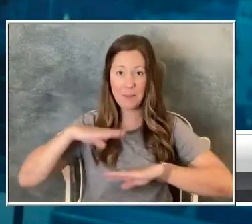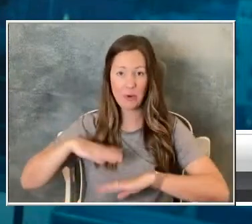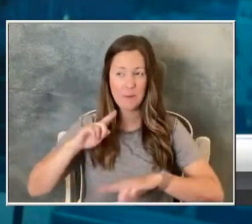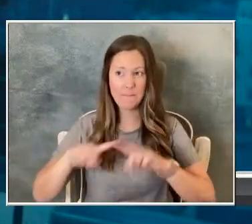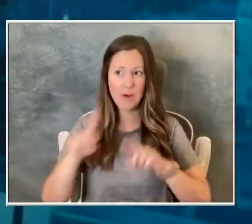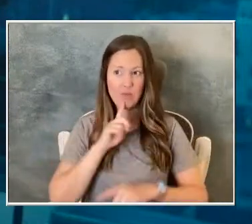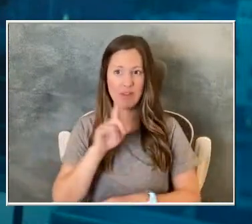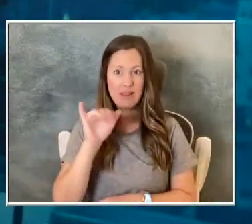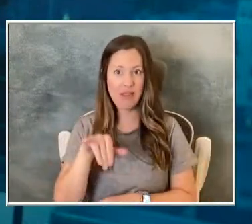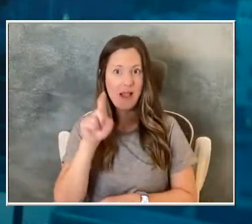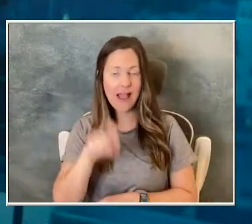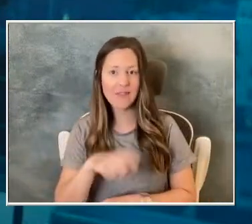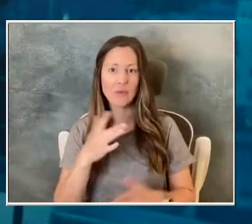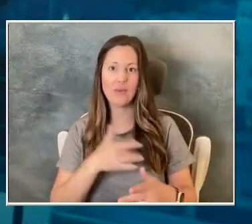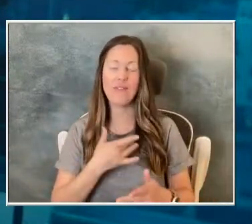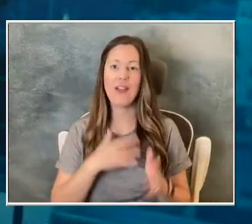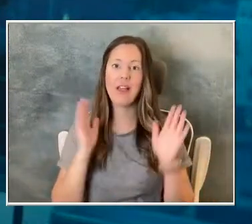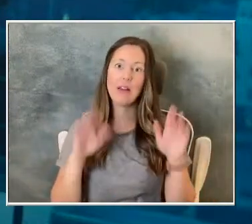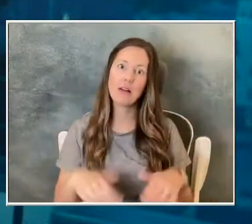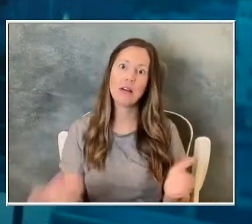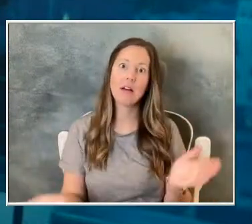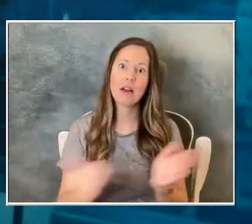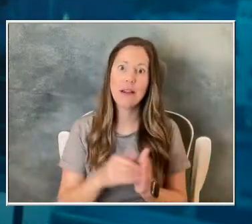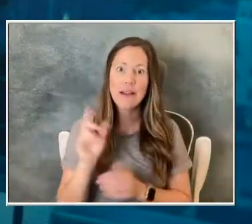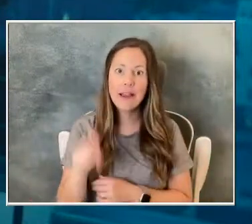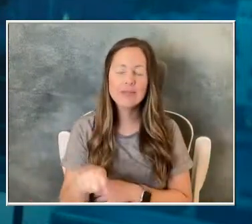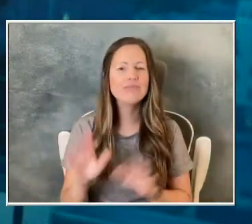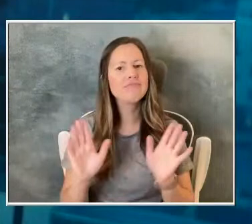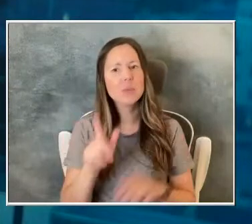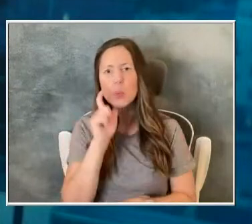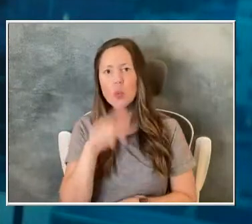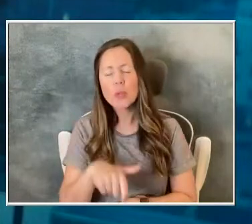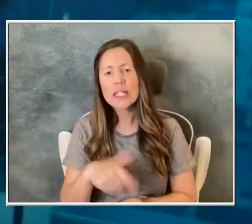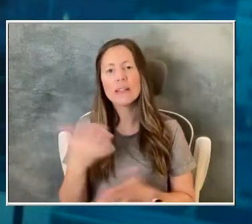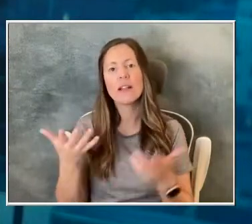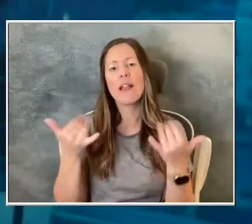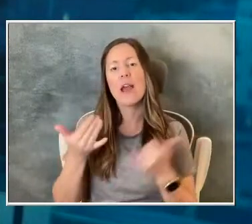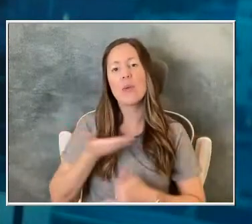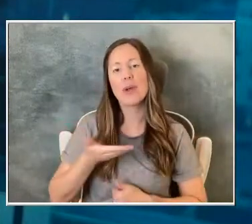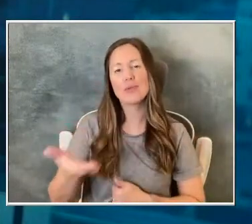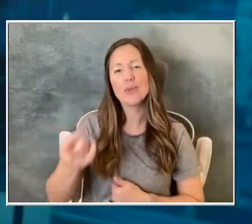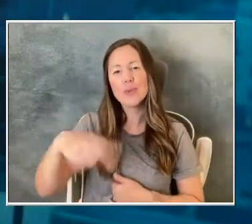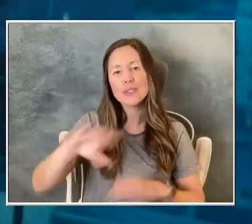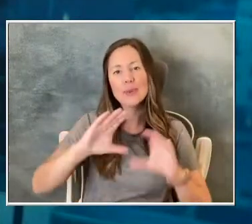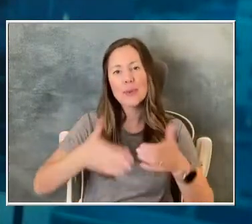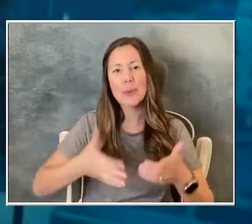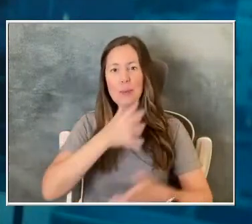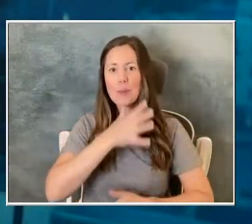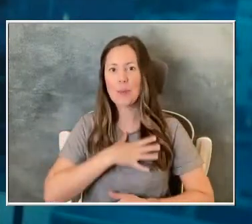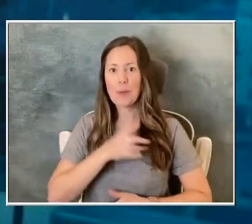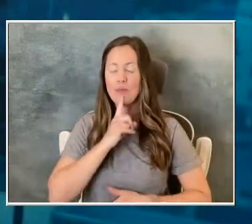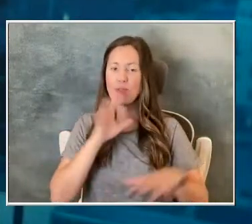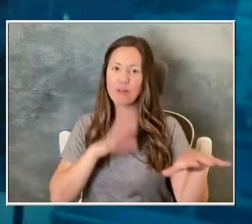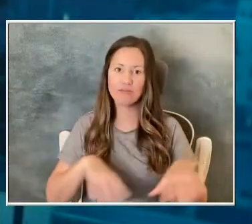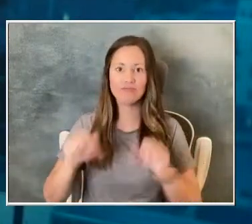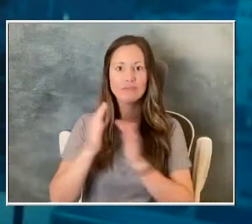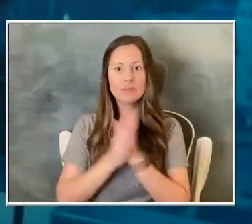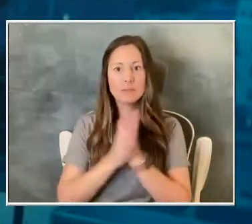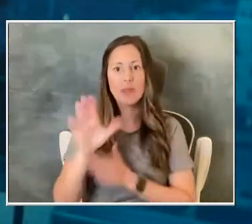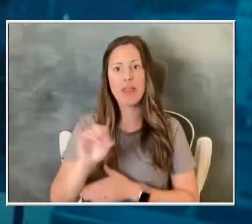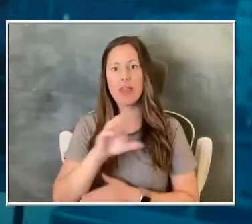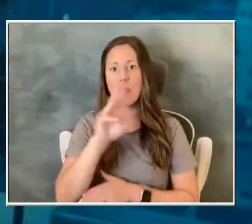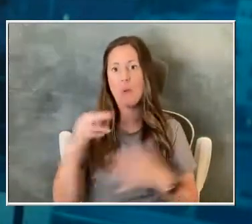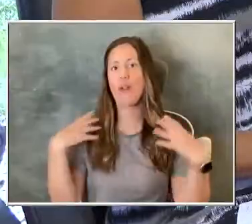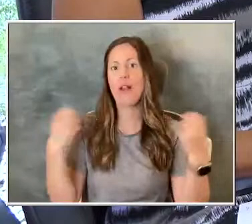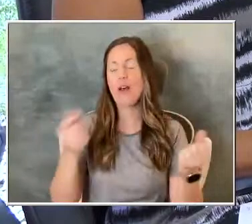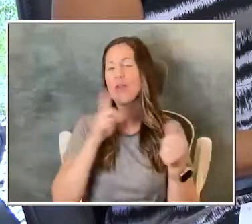a chore. Alexis Del Cid introduces us to a group of gal pals who are taking their health into their own hands and having some fun along the